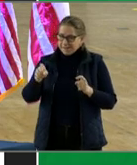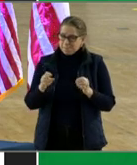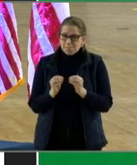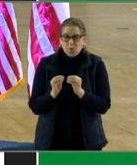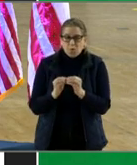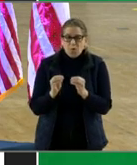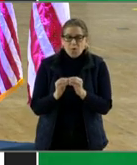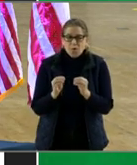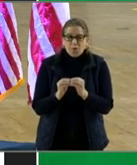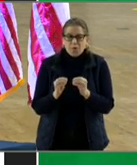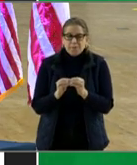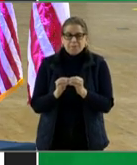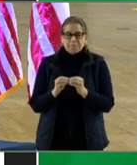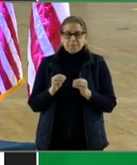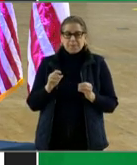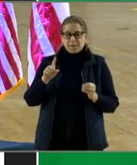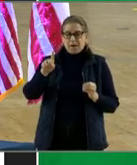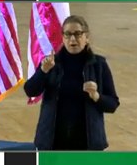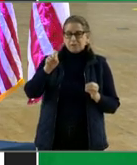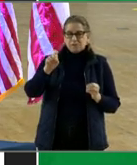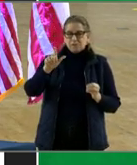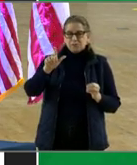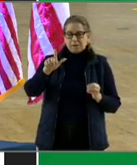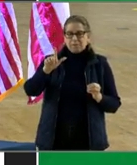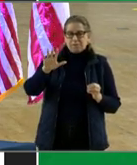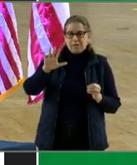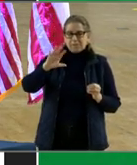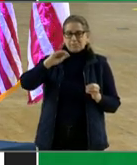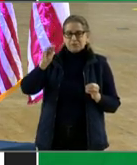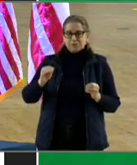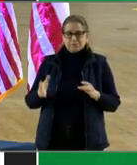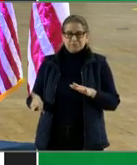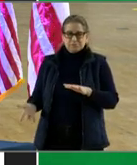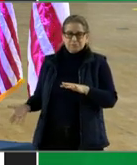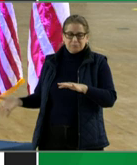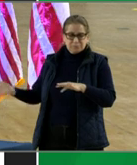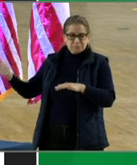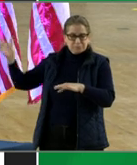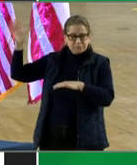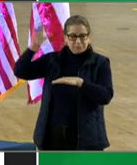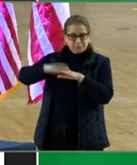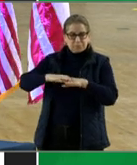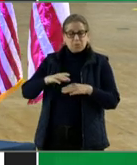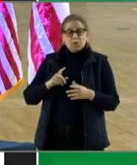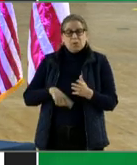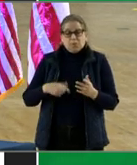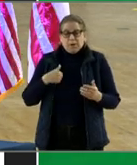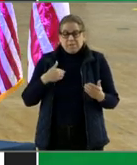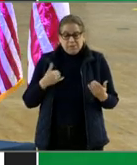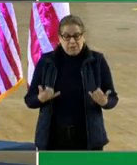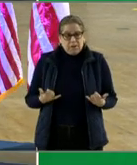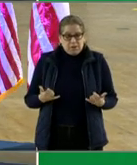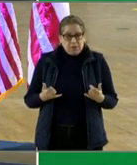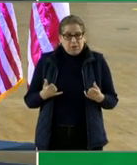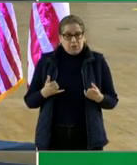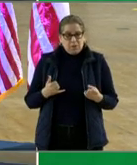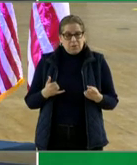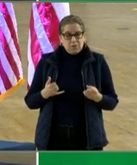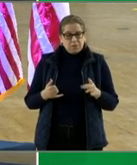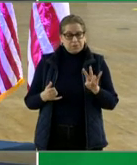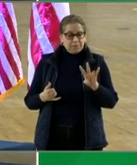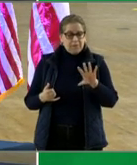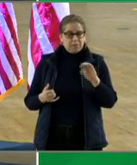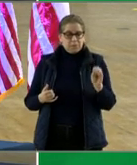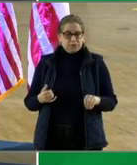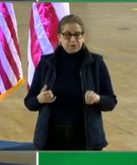125% of our current beds, and we already have identified over 3/4 of that needed capacity. And